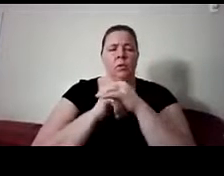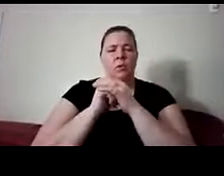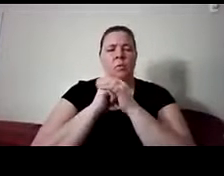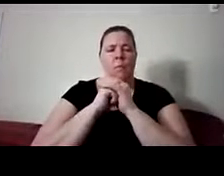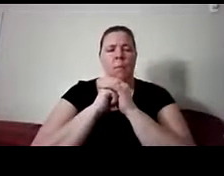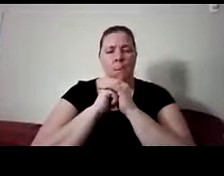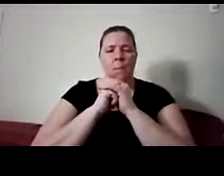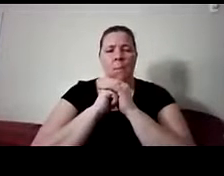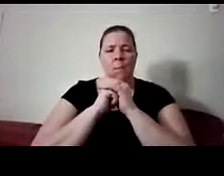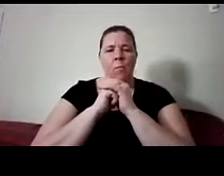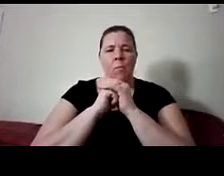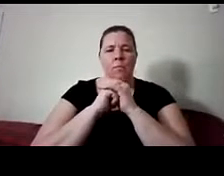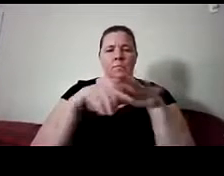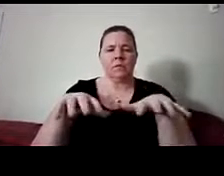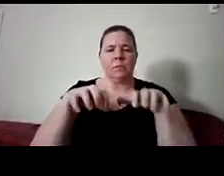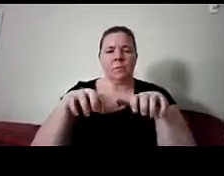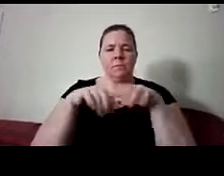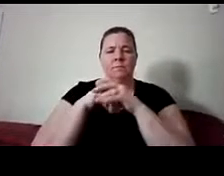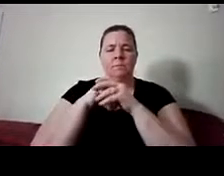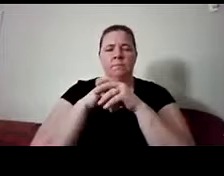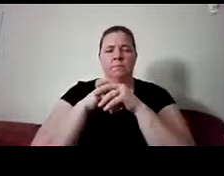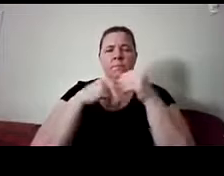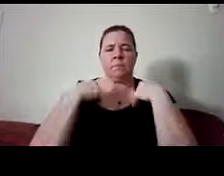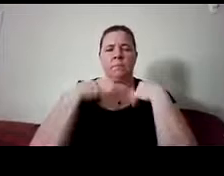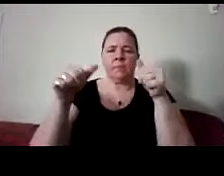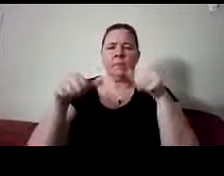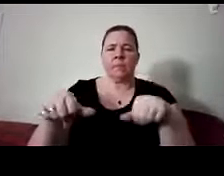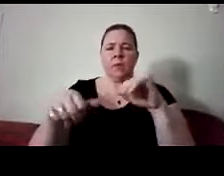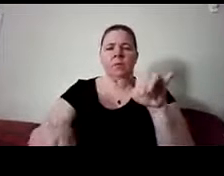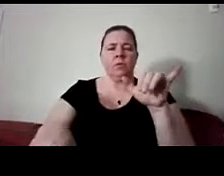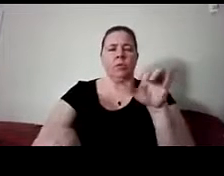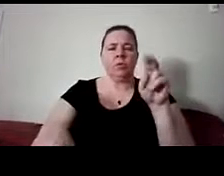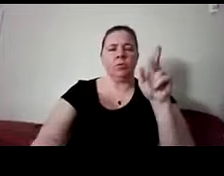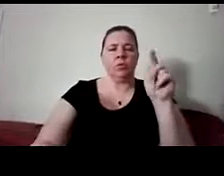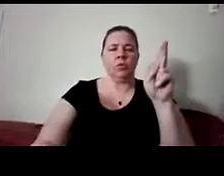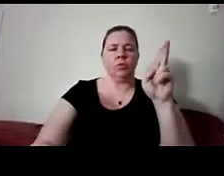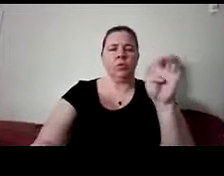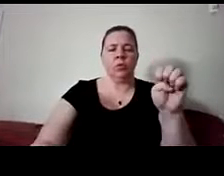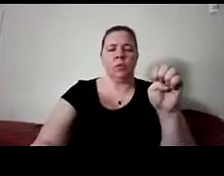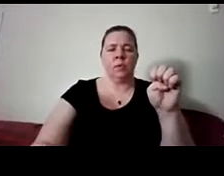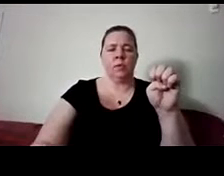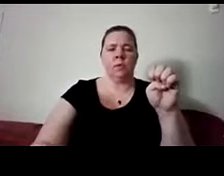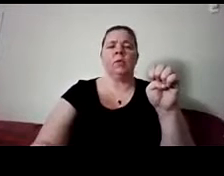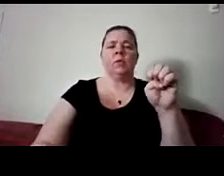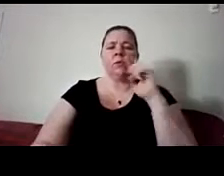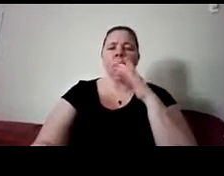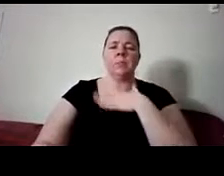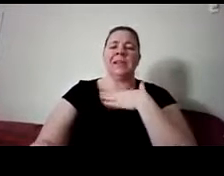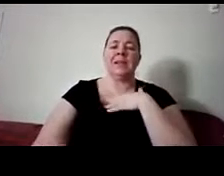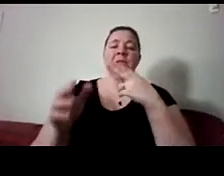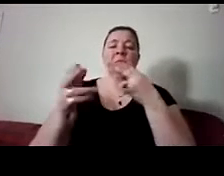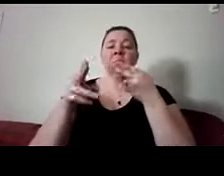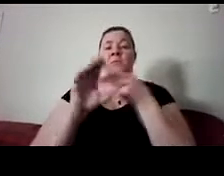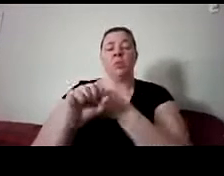Yeah, it sounds like he's frozen. I have posted my YouTube channel. Please subscribe and then work your way through there. You can check